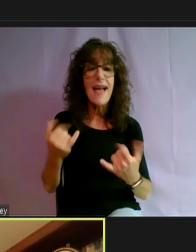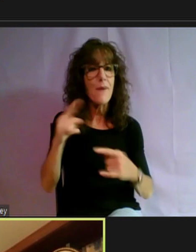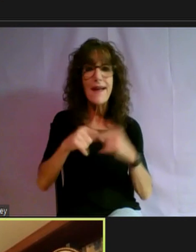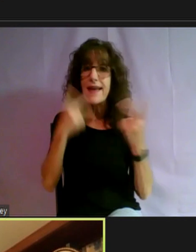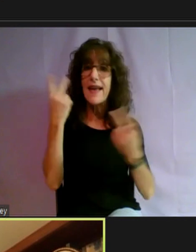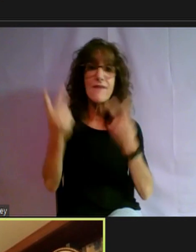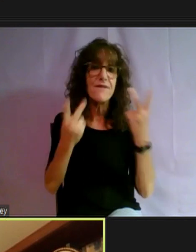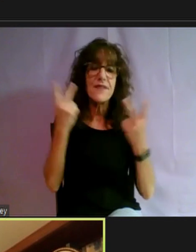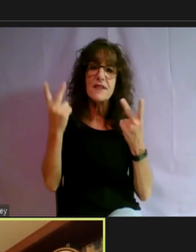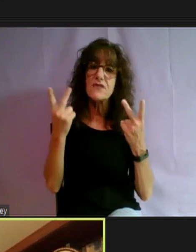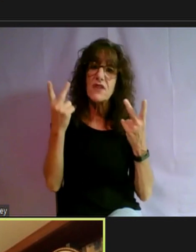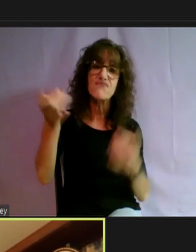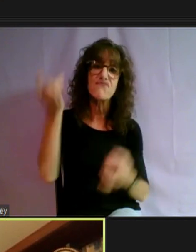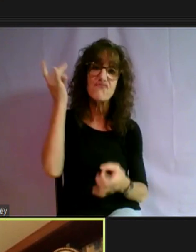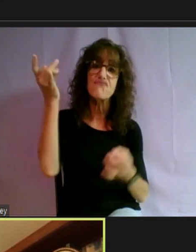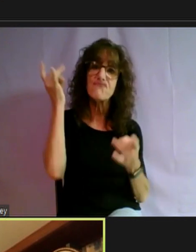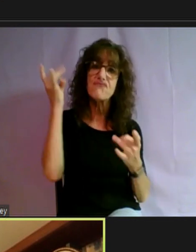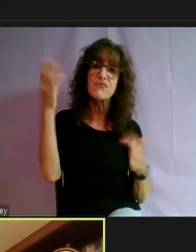it's